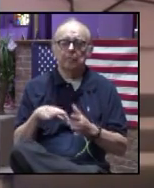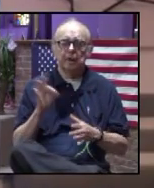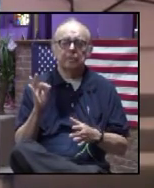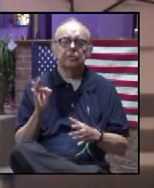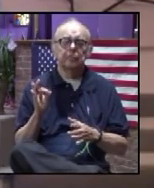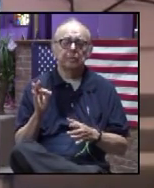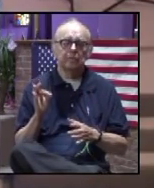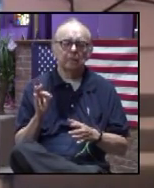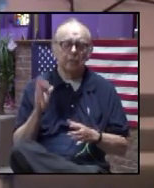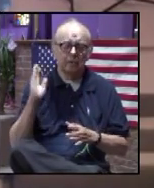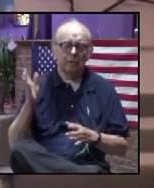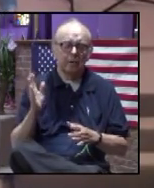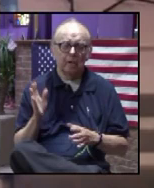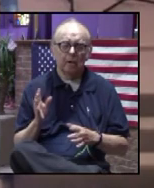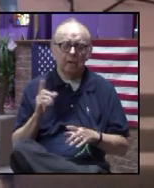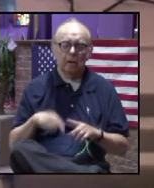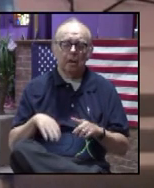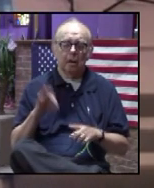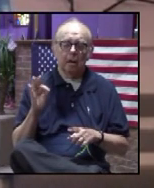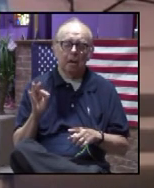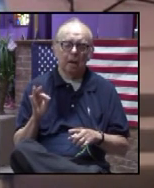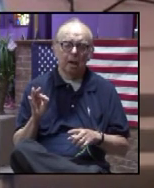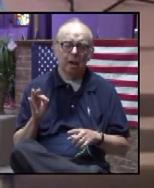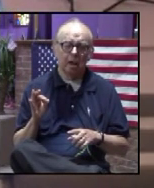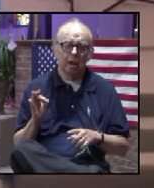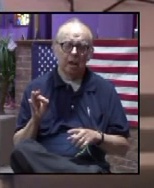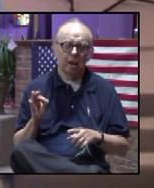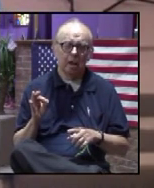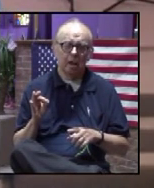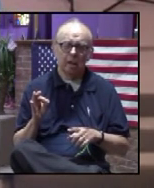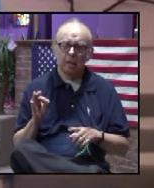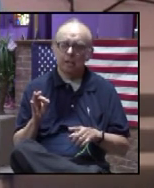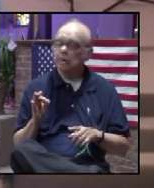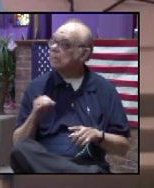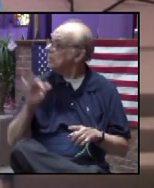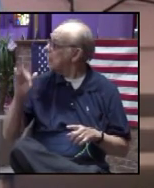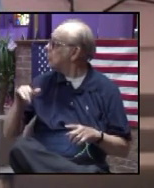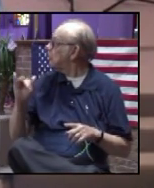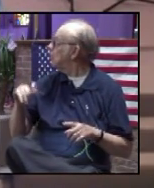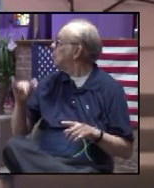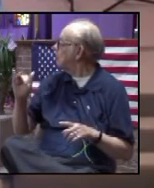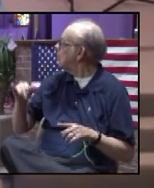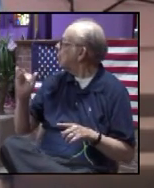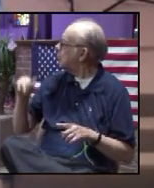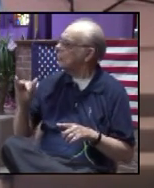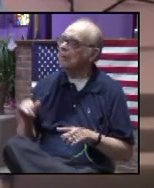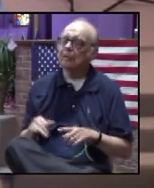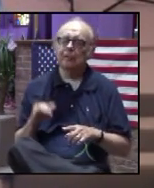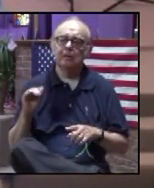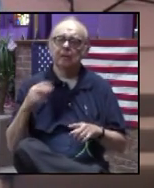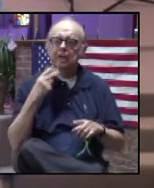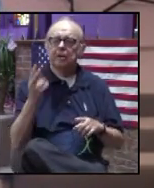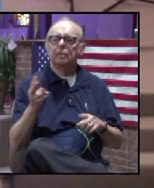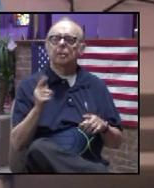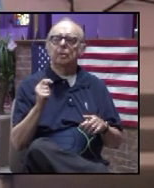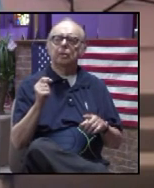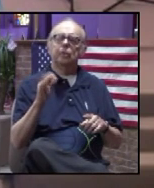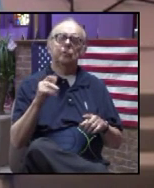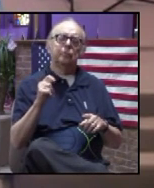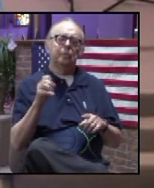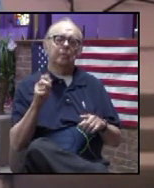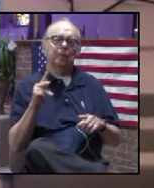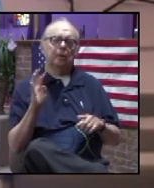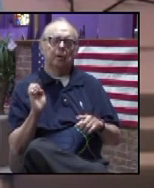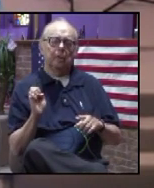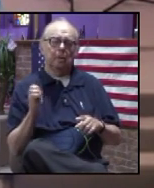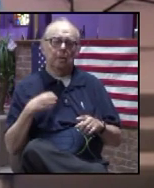up. If you can't pick them up there, I think, do you still post them on YouTube? Yes. Okay. You go to YouTube.